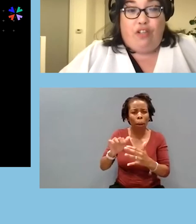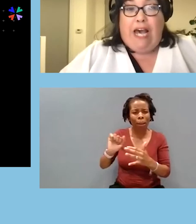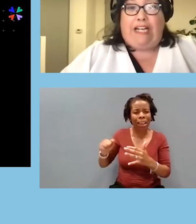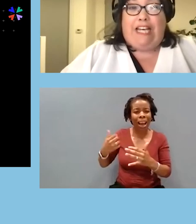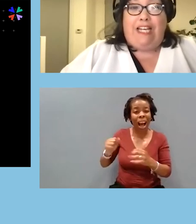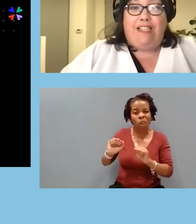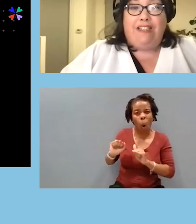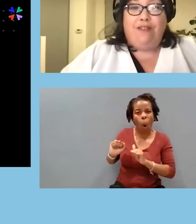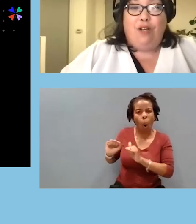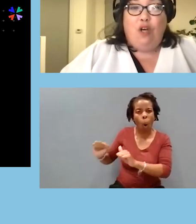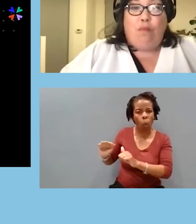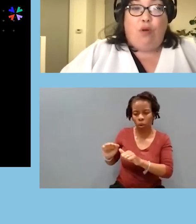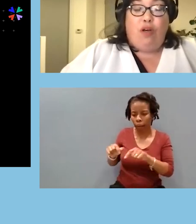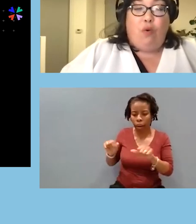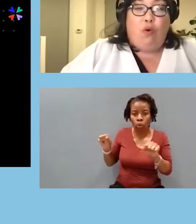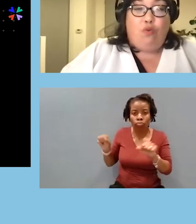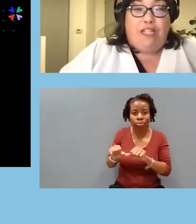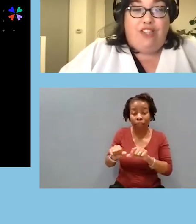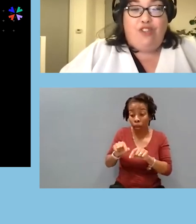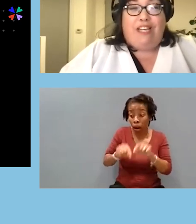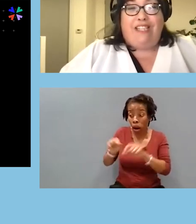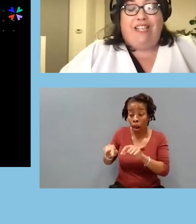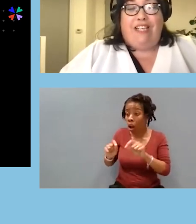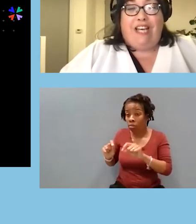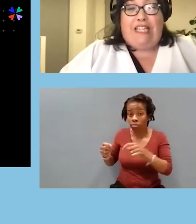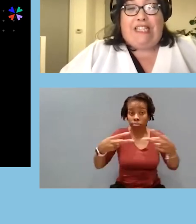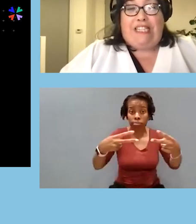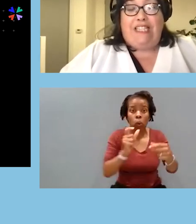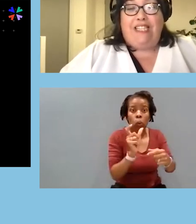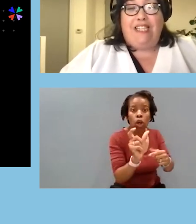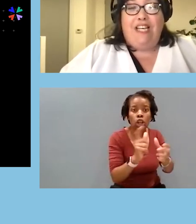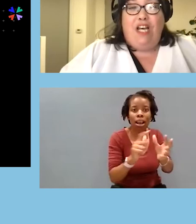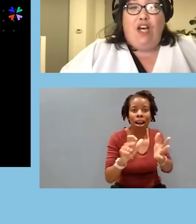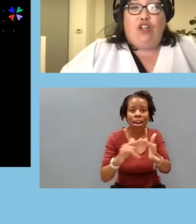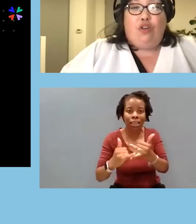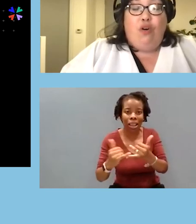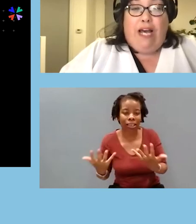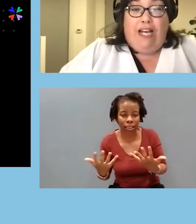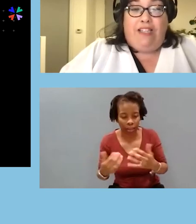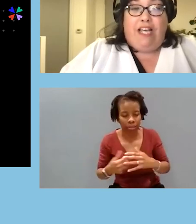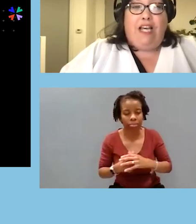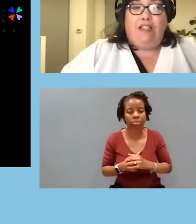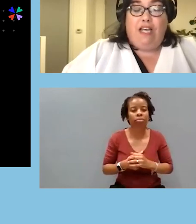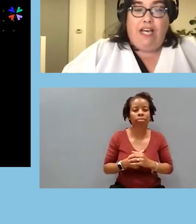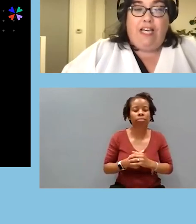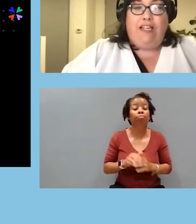shorthand for access. But what's really interesting that these